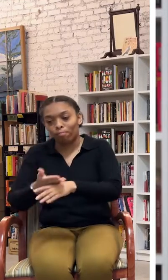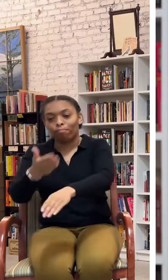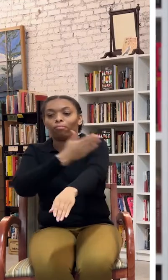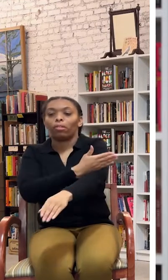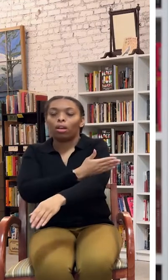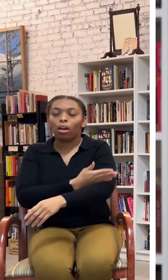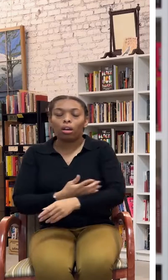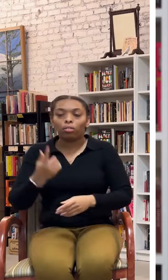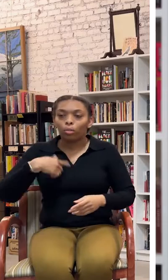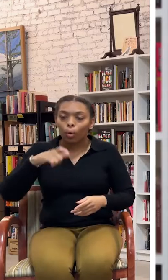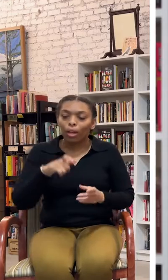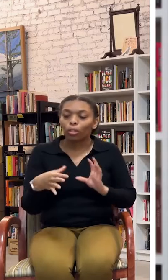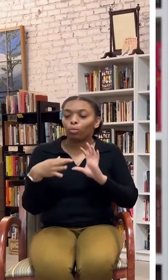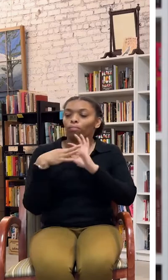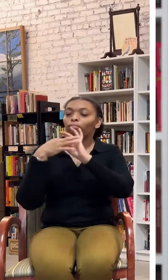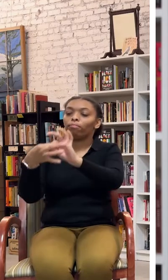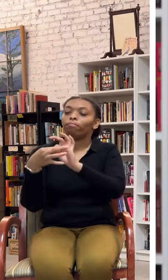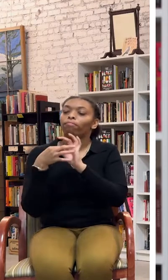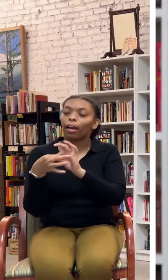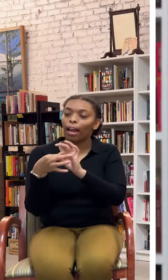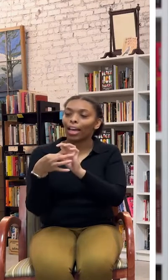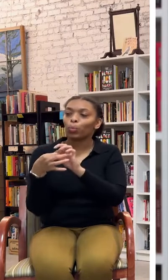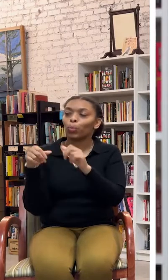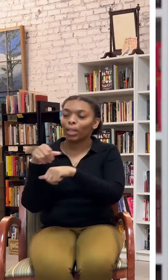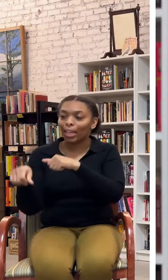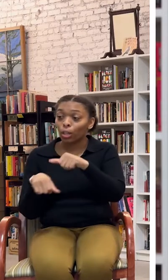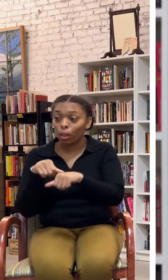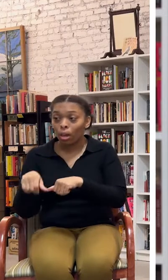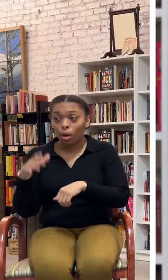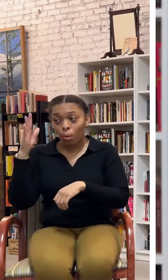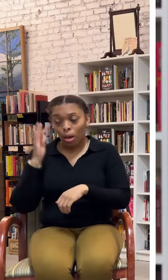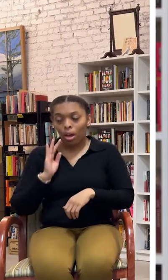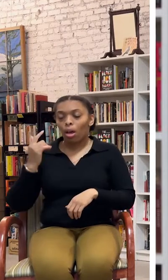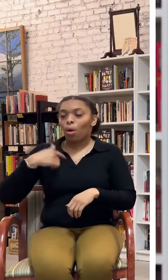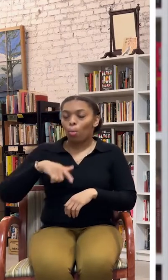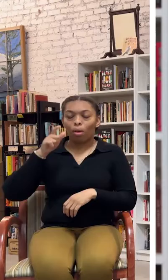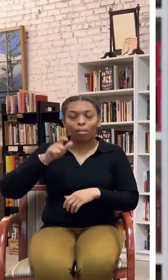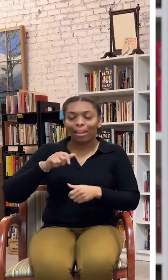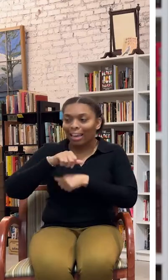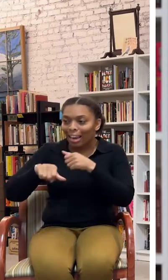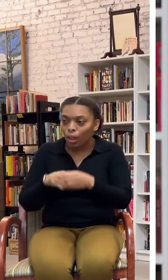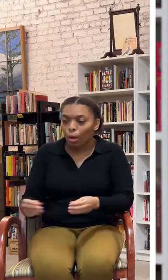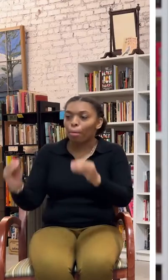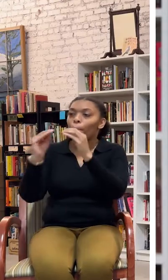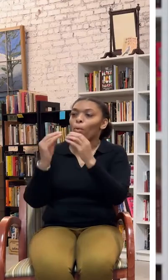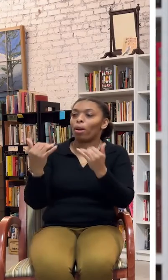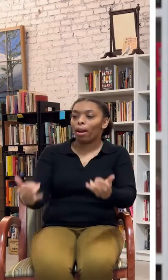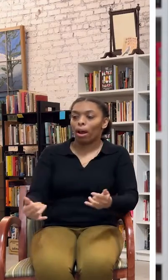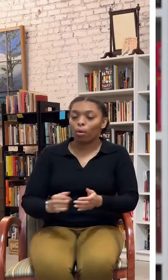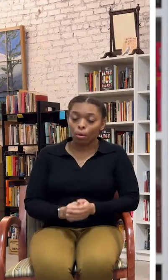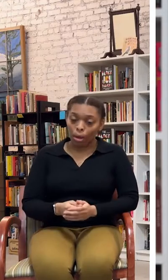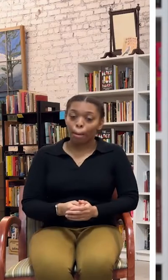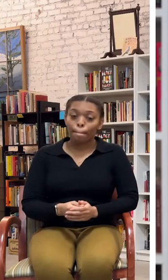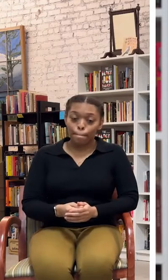real, to seriously be connected to each other, because we're going to need each other more than ever. That there's a pattern, right?